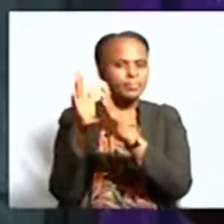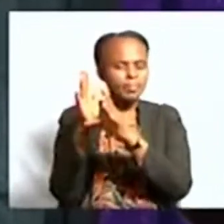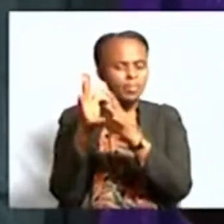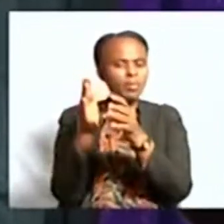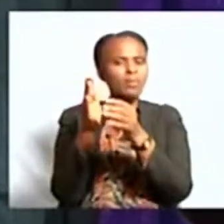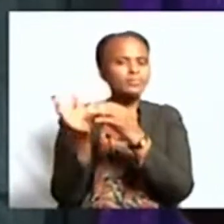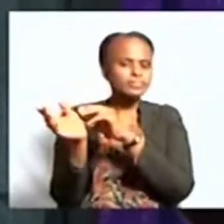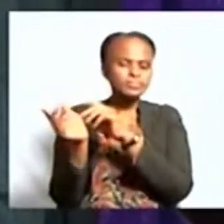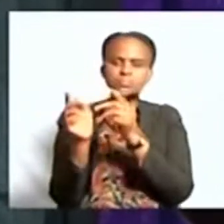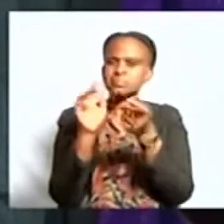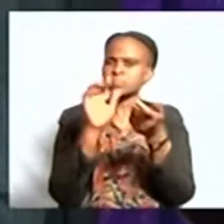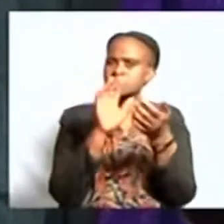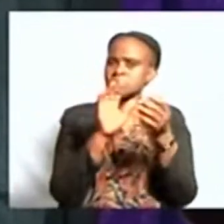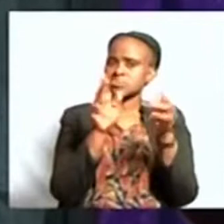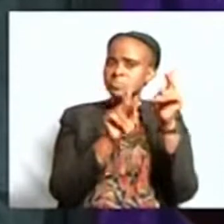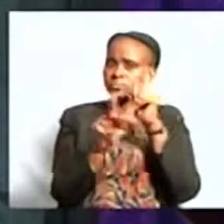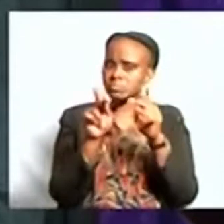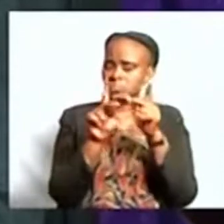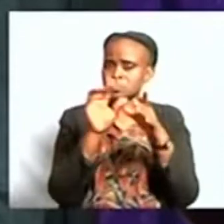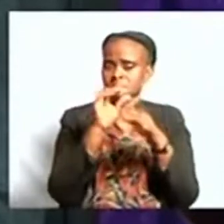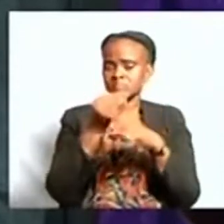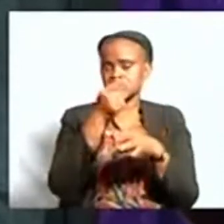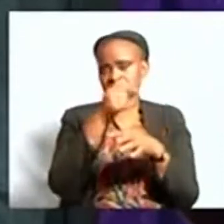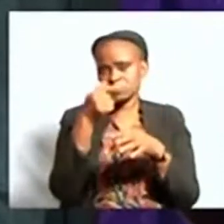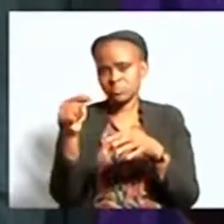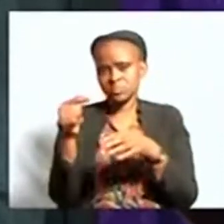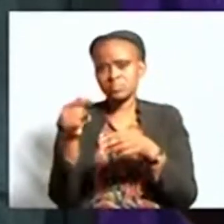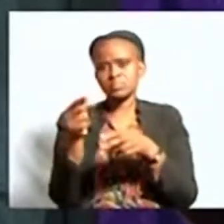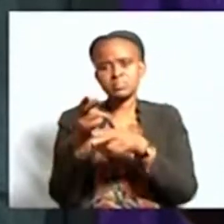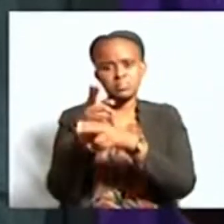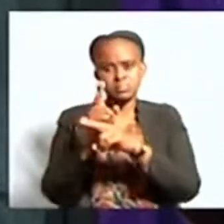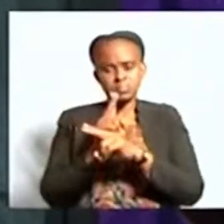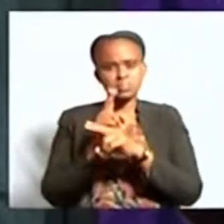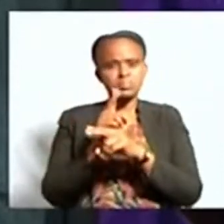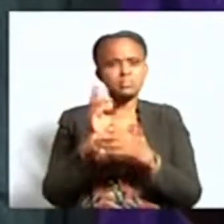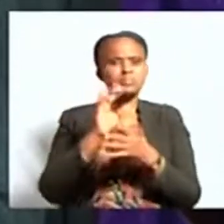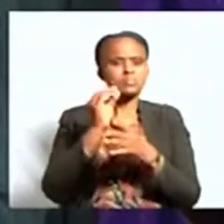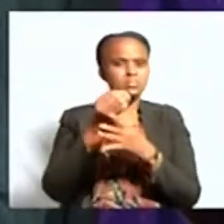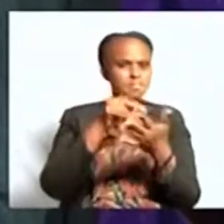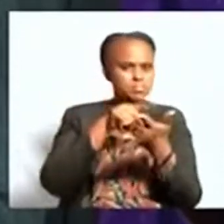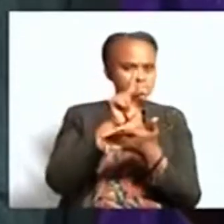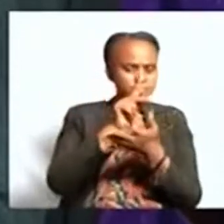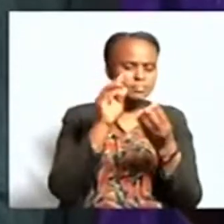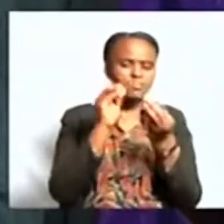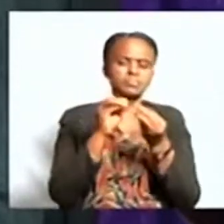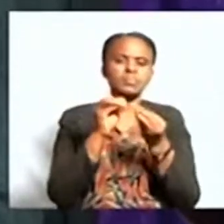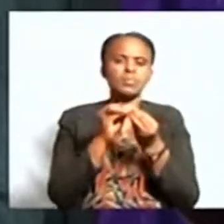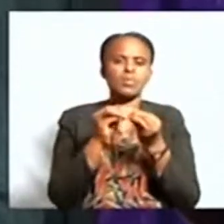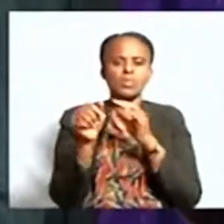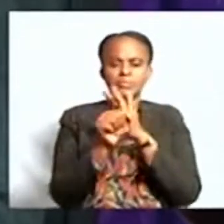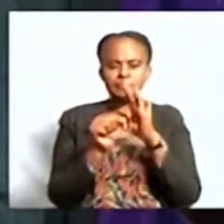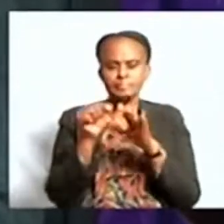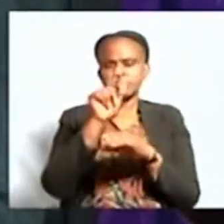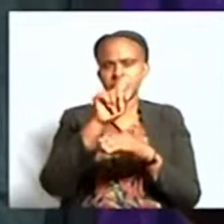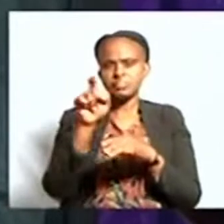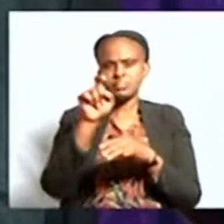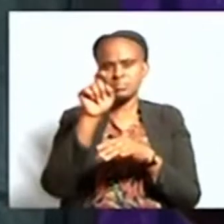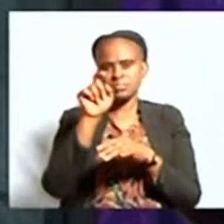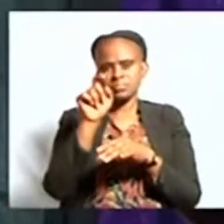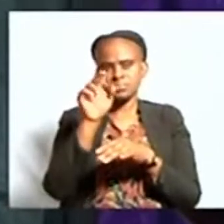convey passengers or goods for hire and reward. Further, Section